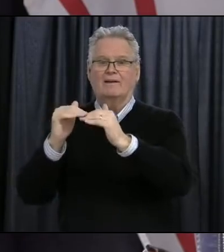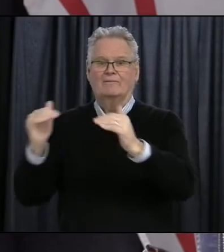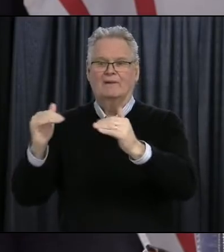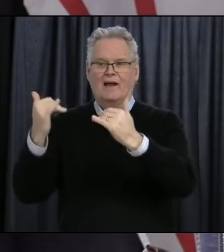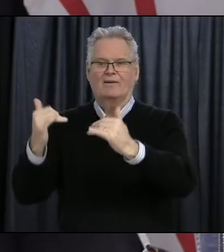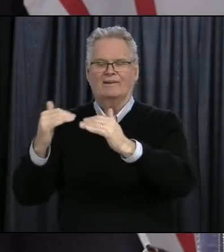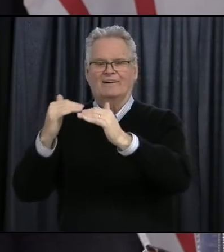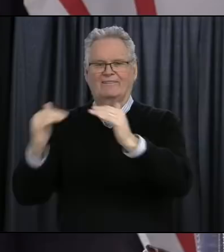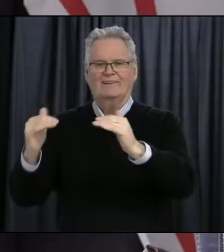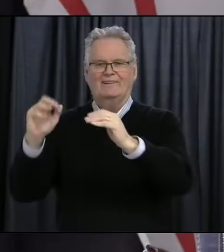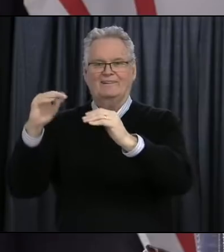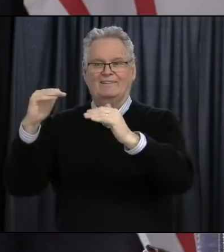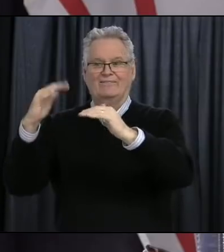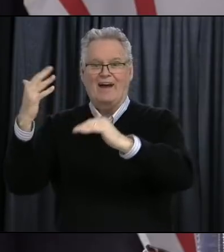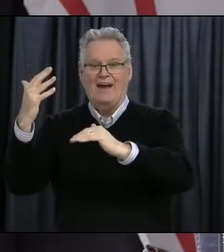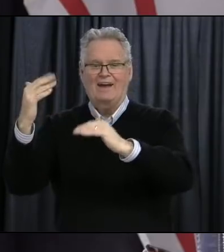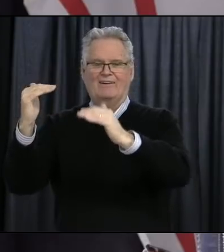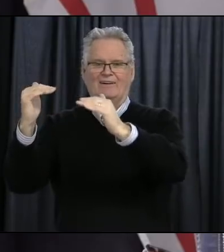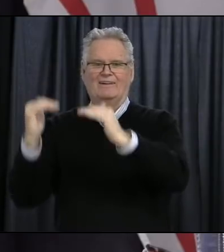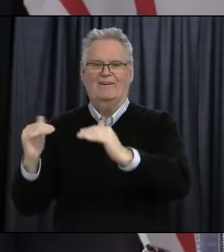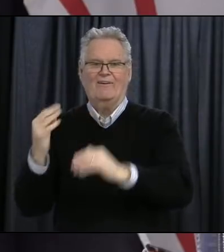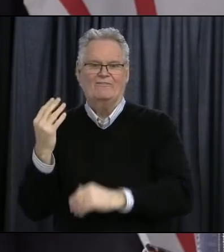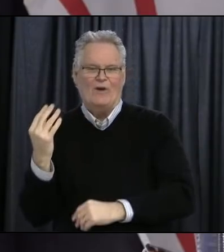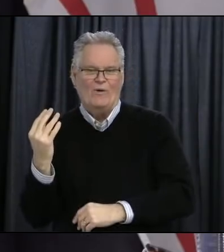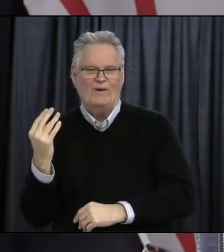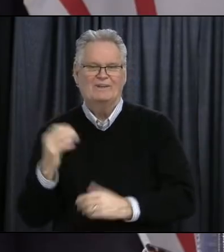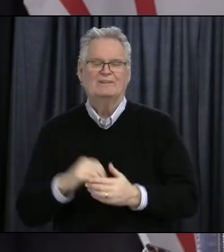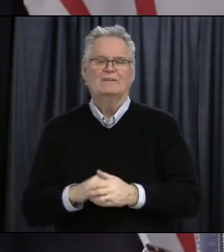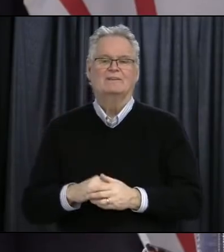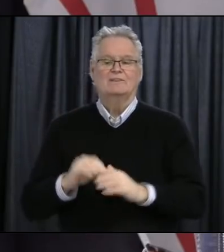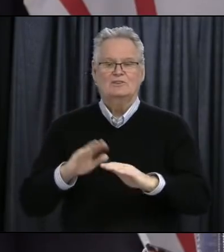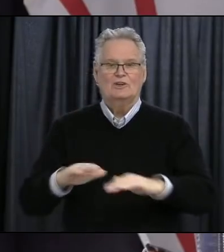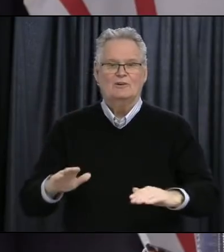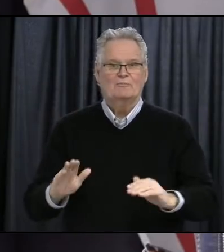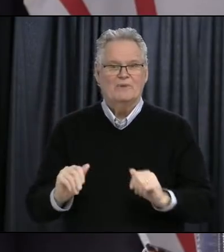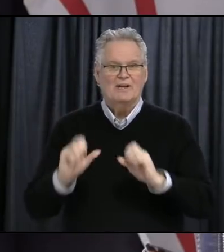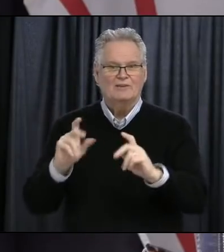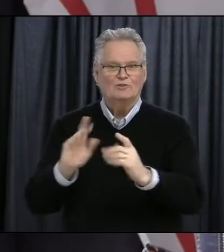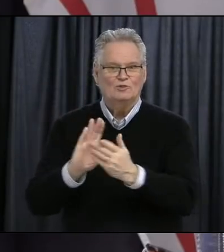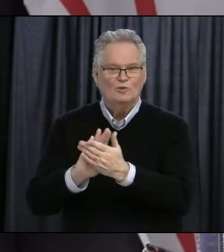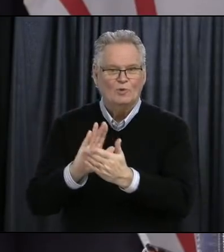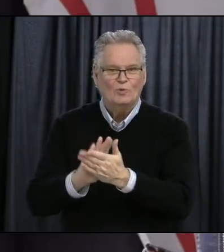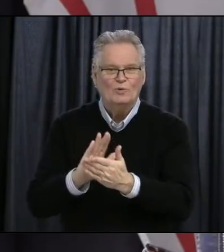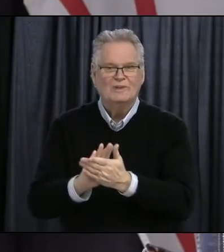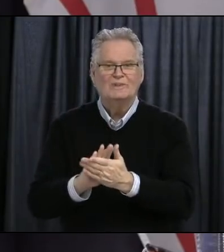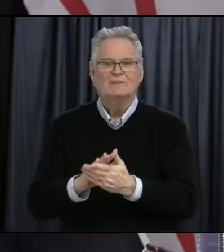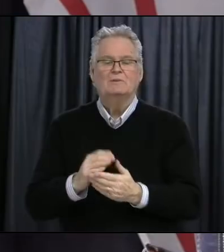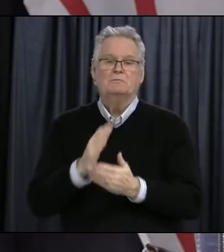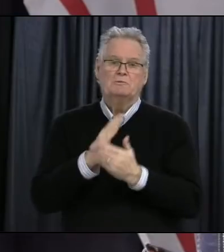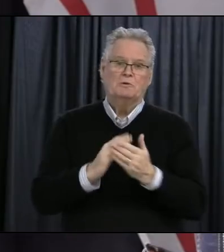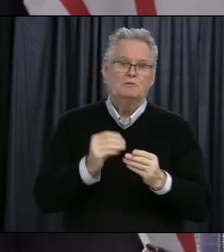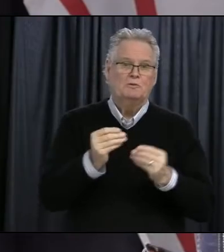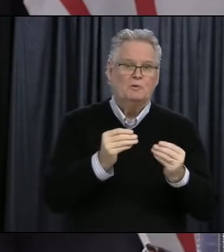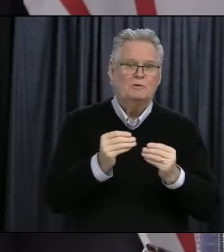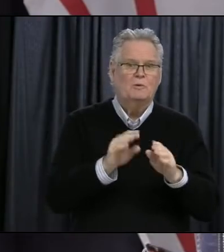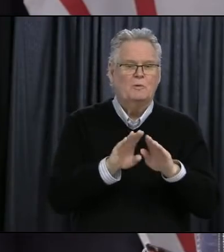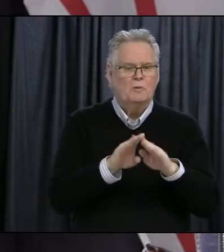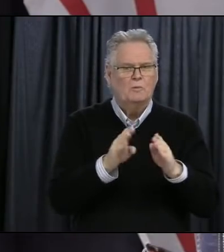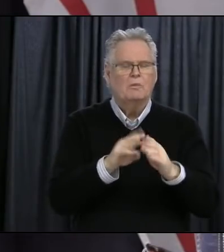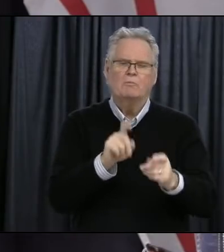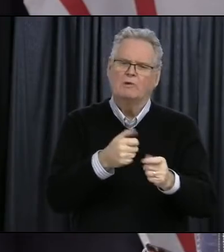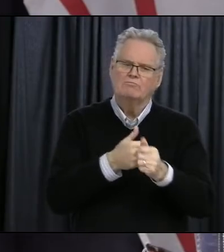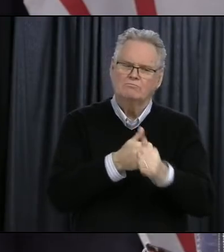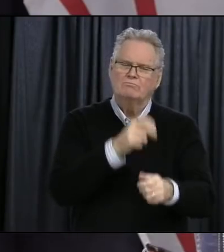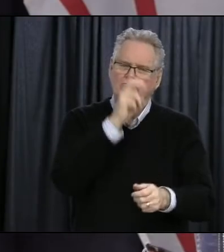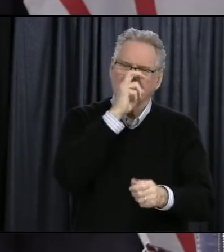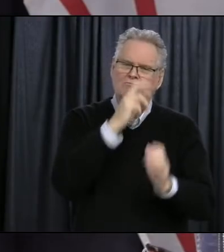Our children starting to get back into the classrooms. Some businesses starting to reopen, albeit with some restrictions. The